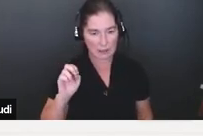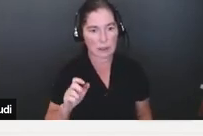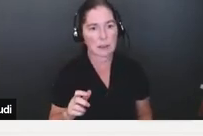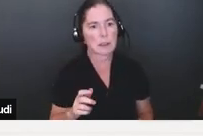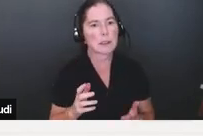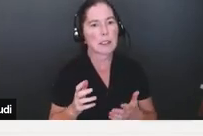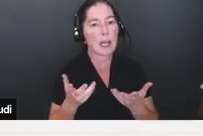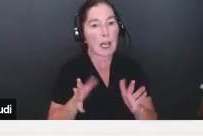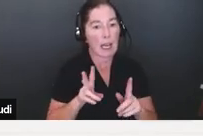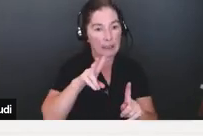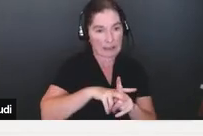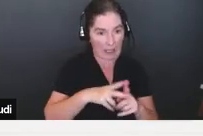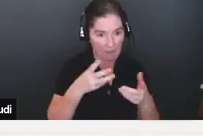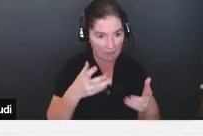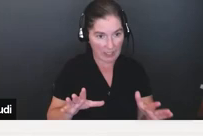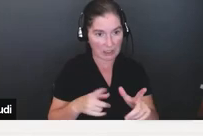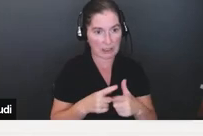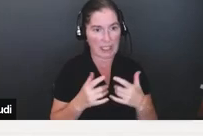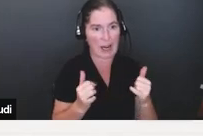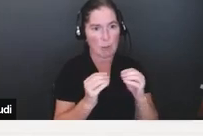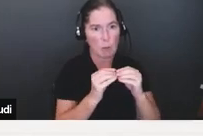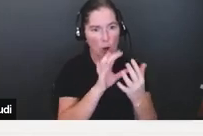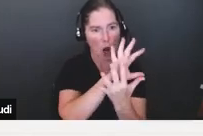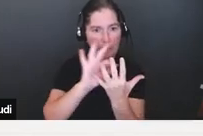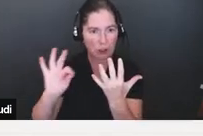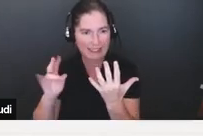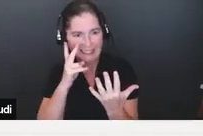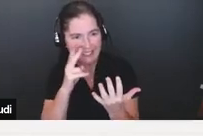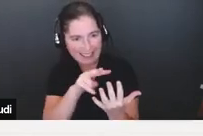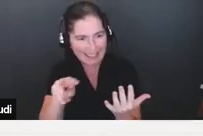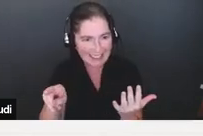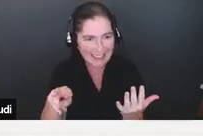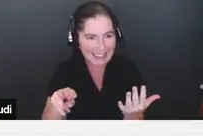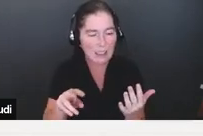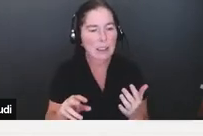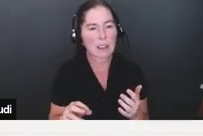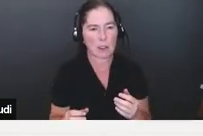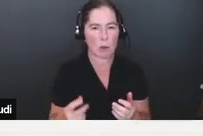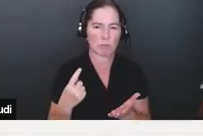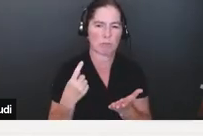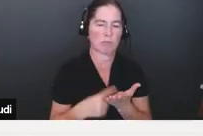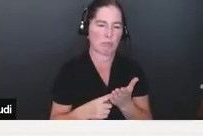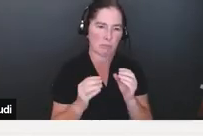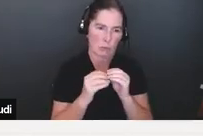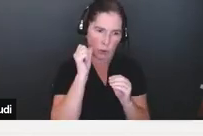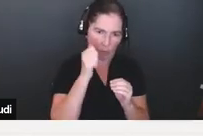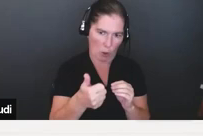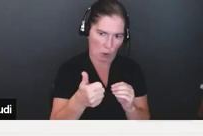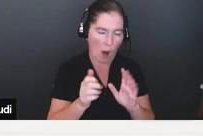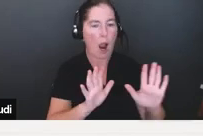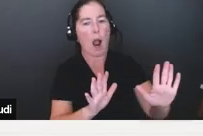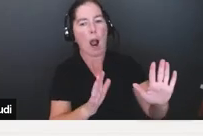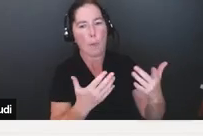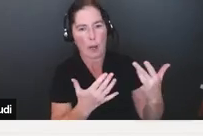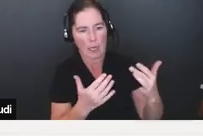after it's been assigned. Things have popped up on my screen, etc. So we're going to get into that tomorrow. Before you go too